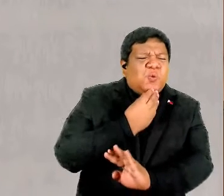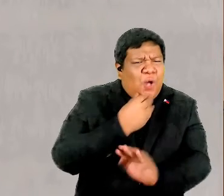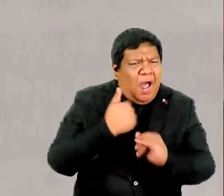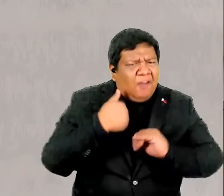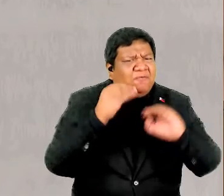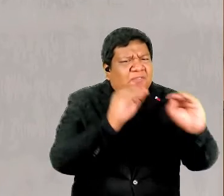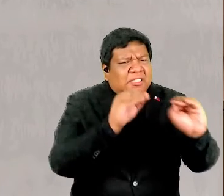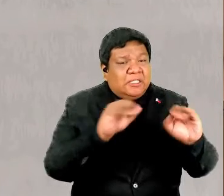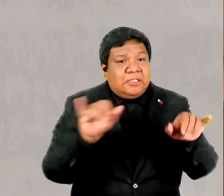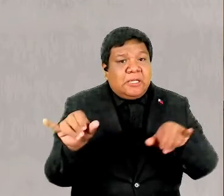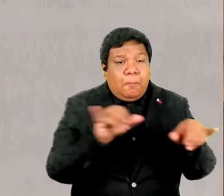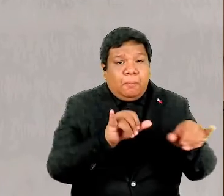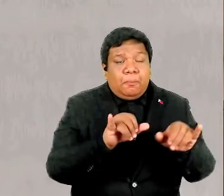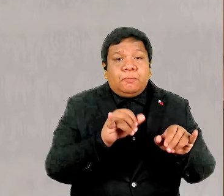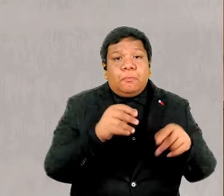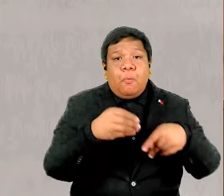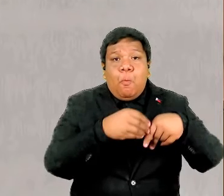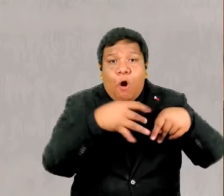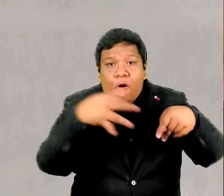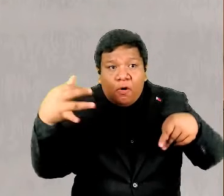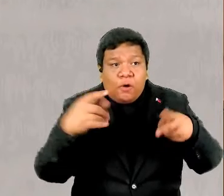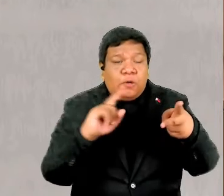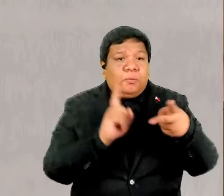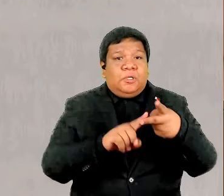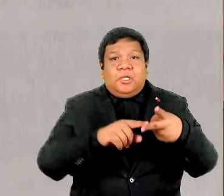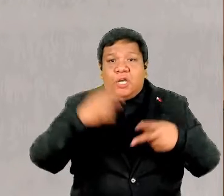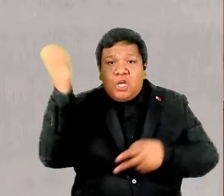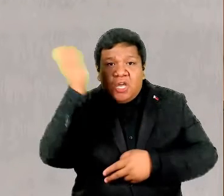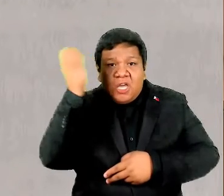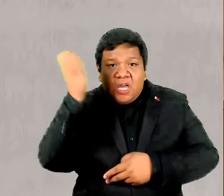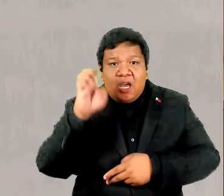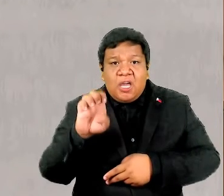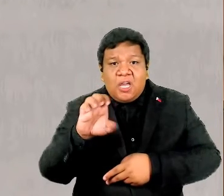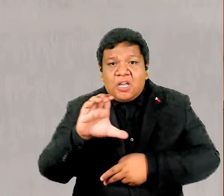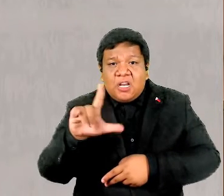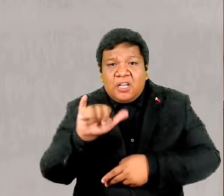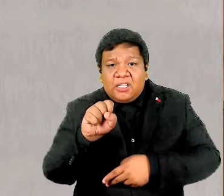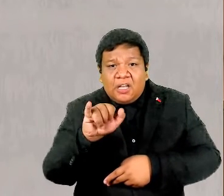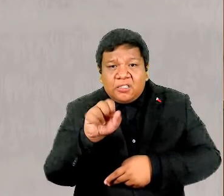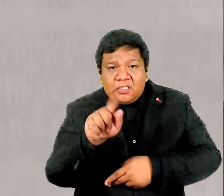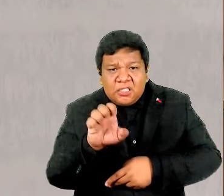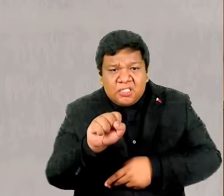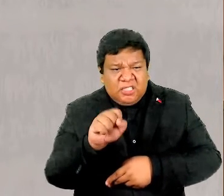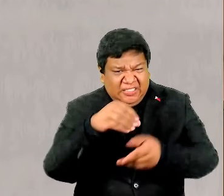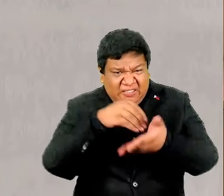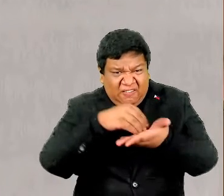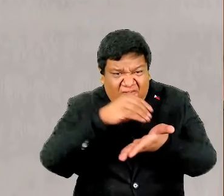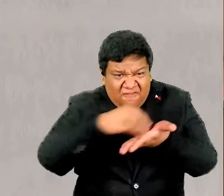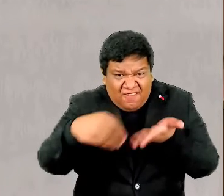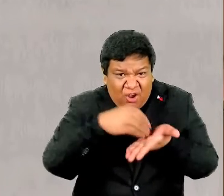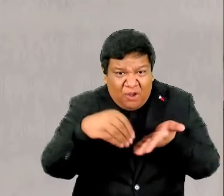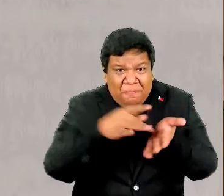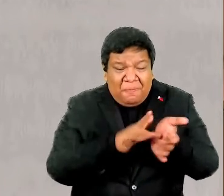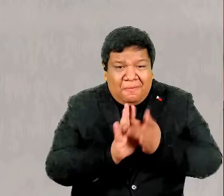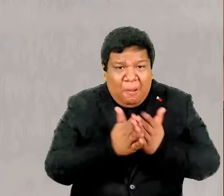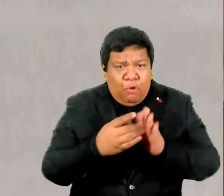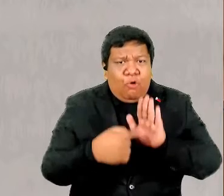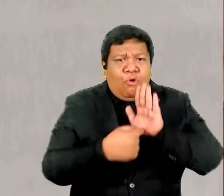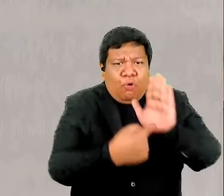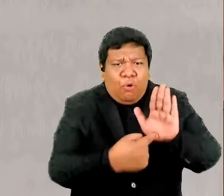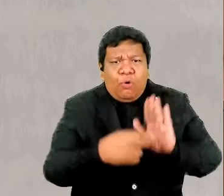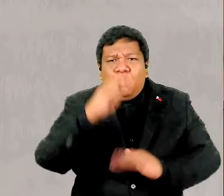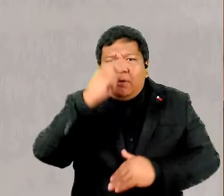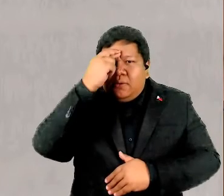earthly treasures. If you read the Proverbs, if you read Ecclesiastes, and all over the scripture, we see that this reminder